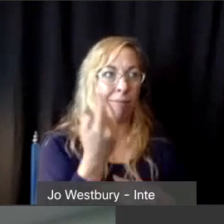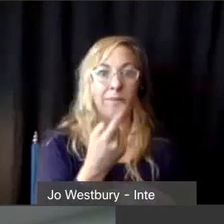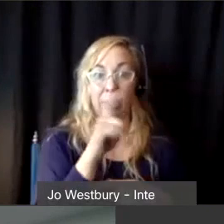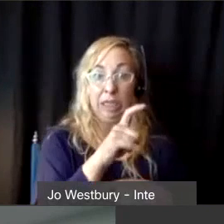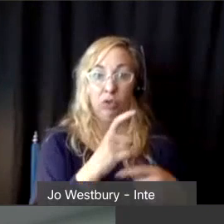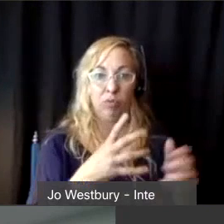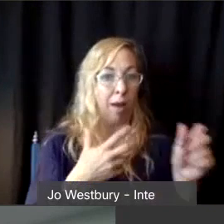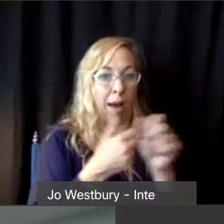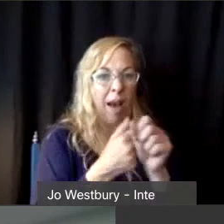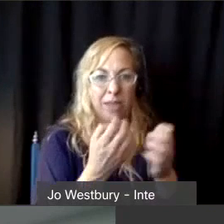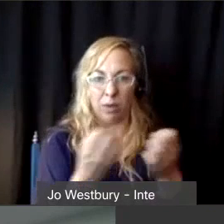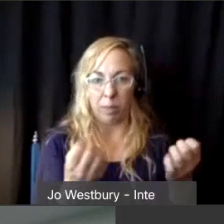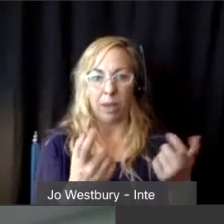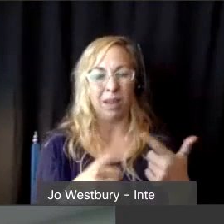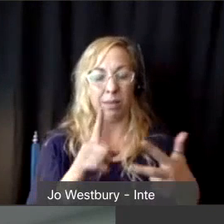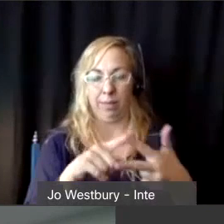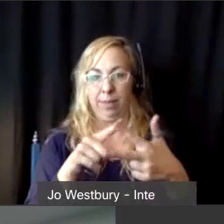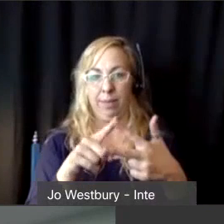equipment.